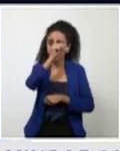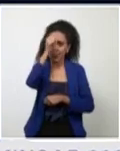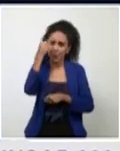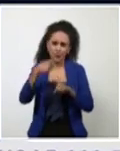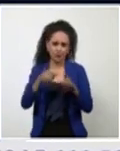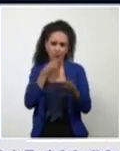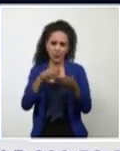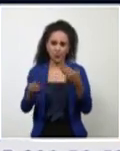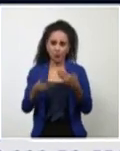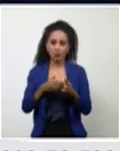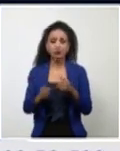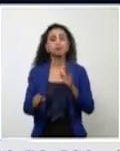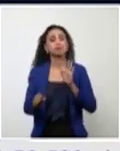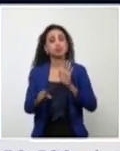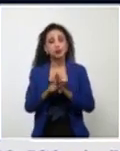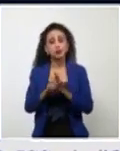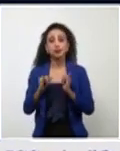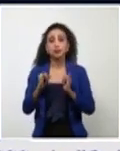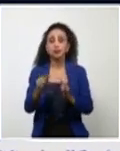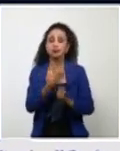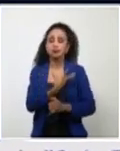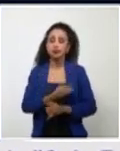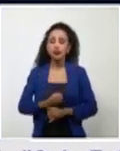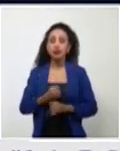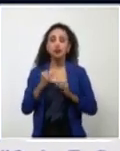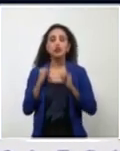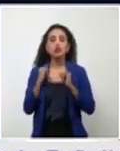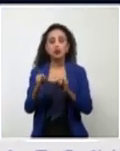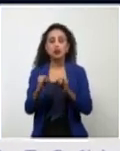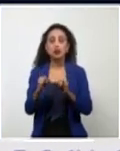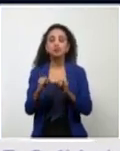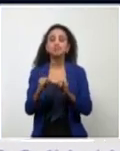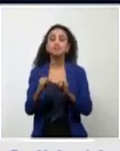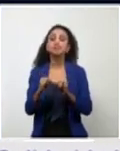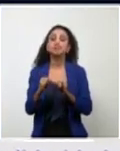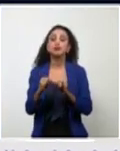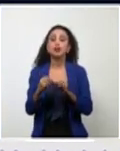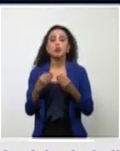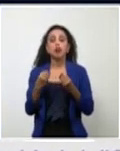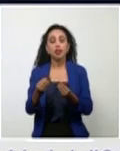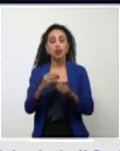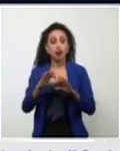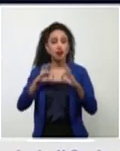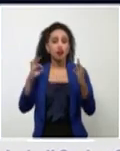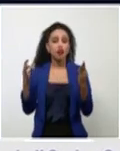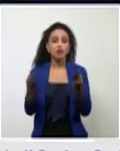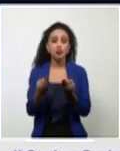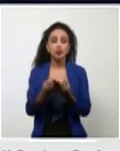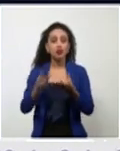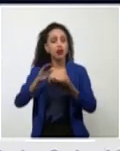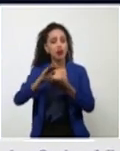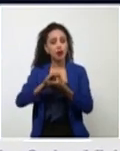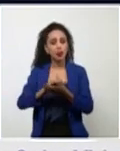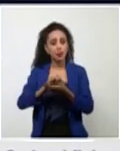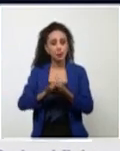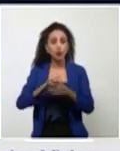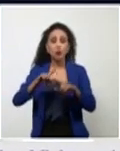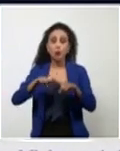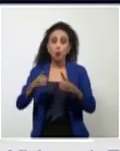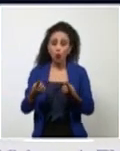We'll begin the information with the unpleasant news, conveying our condolences to the family,